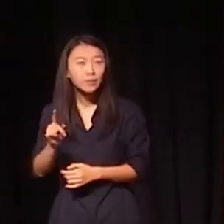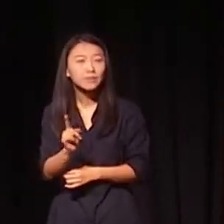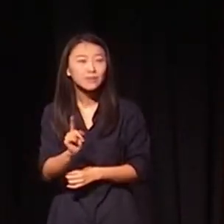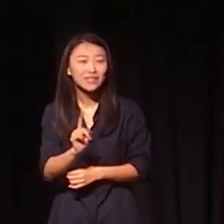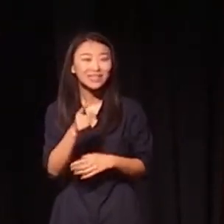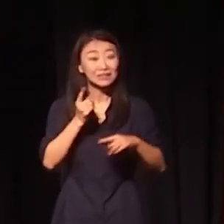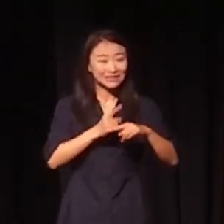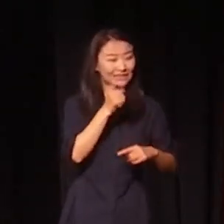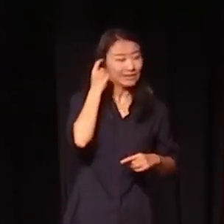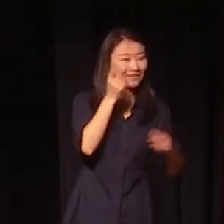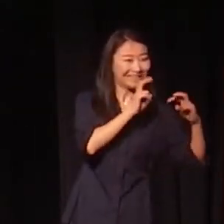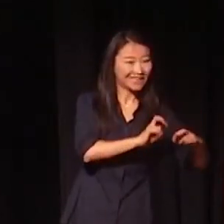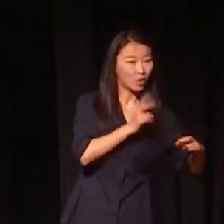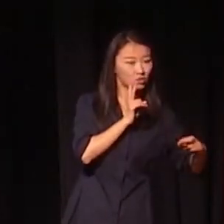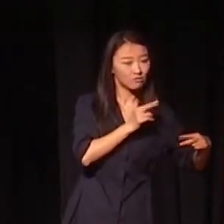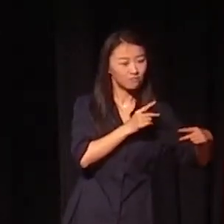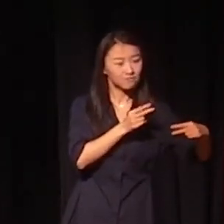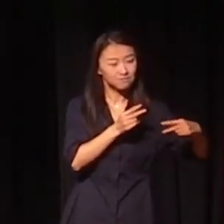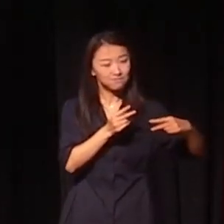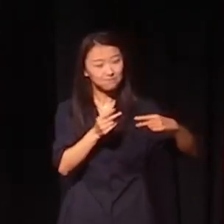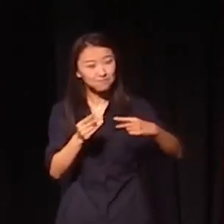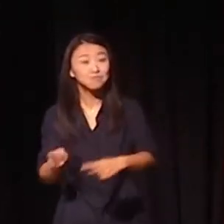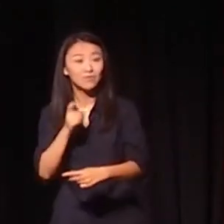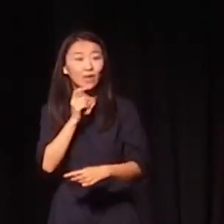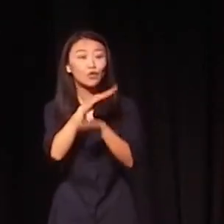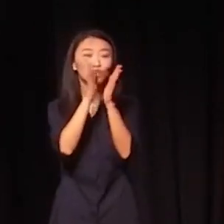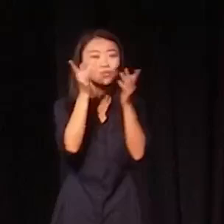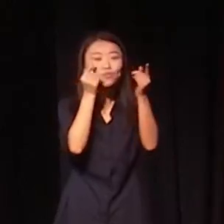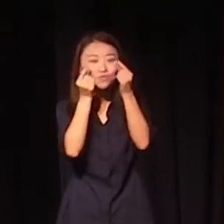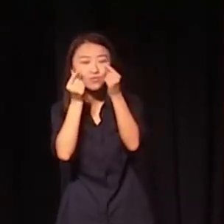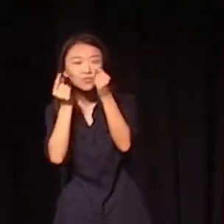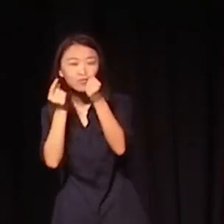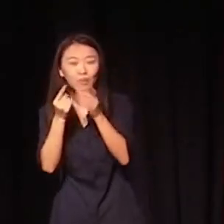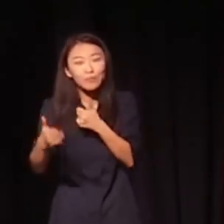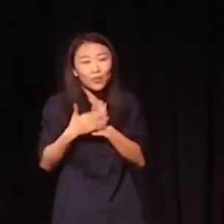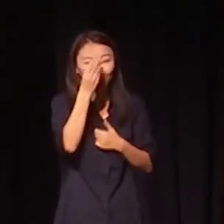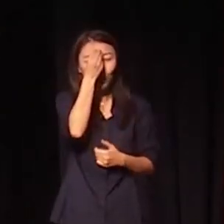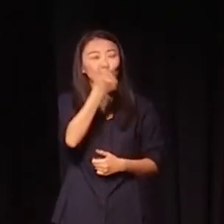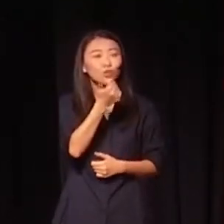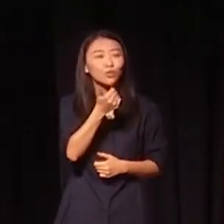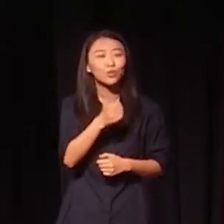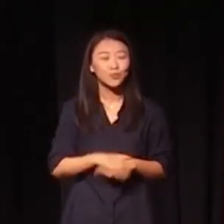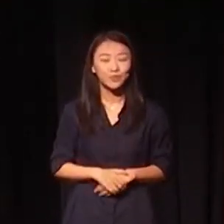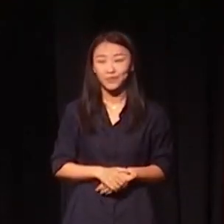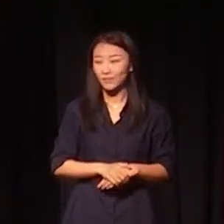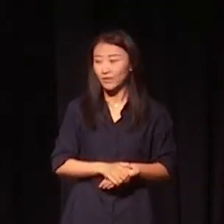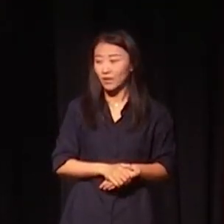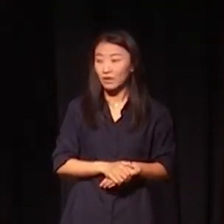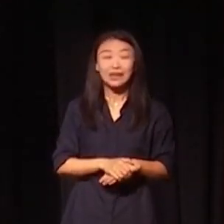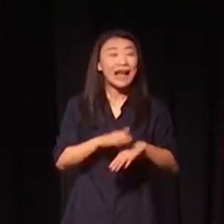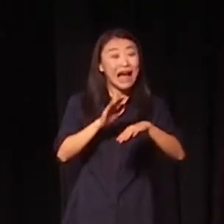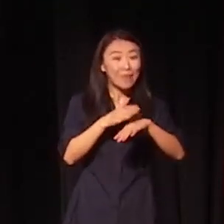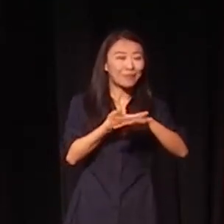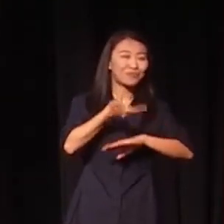been transformative and that we can all learn from, some of which is my own. And as I mentioned